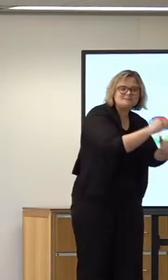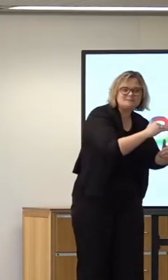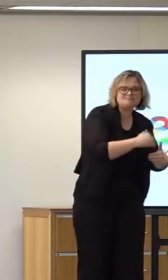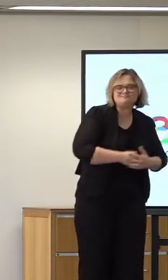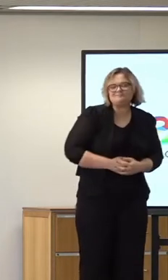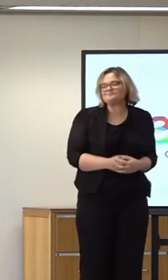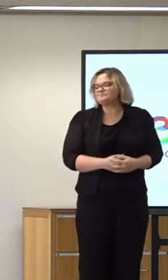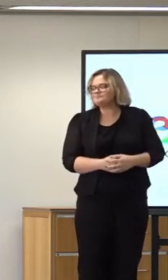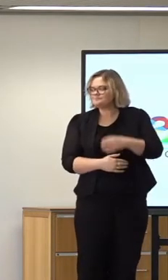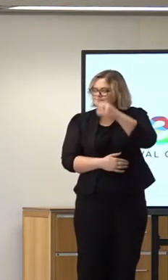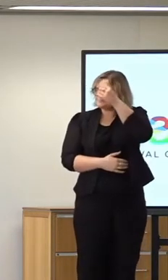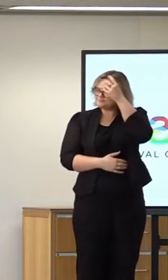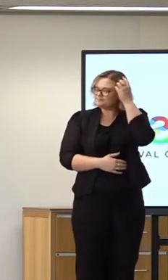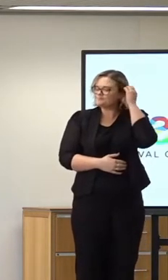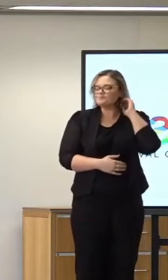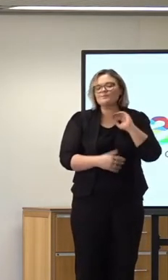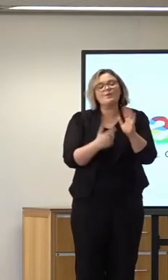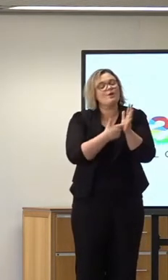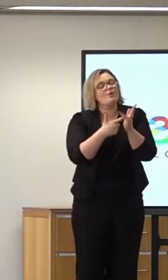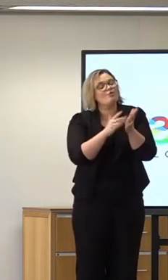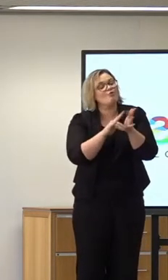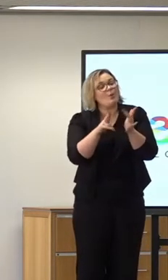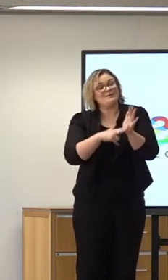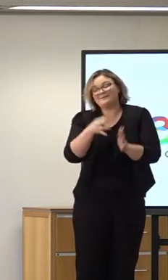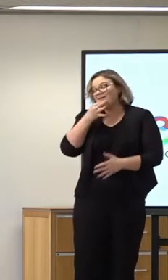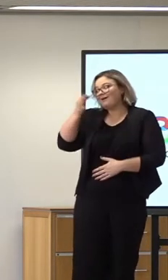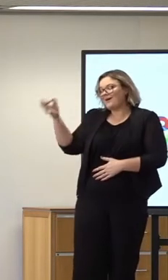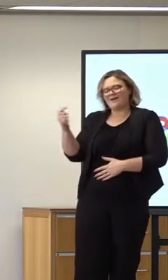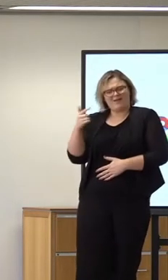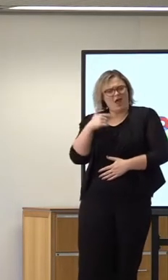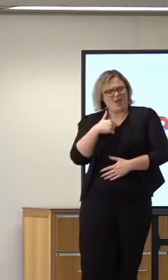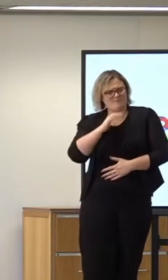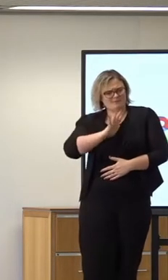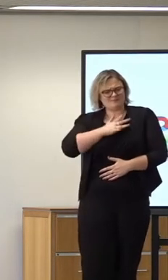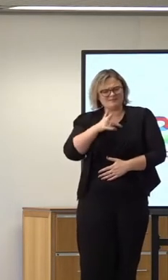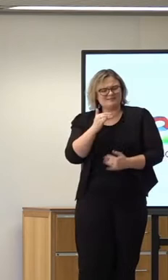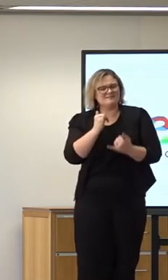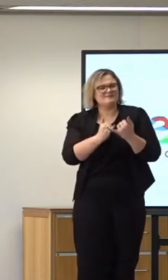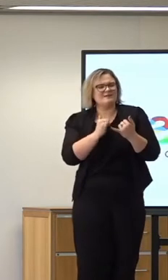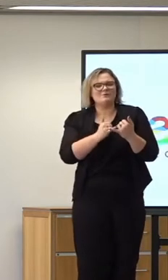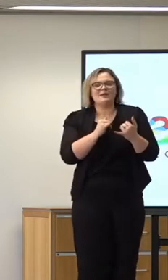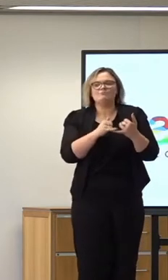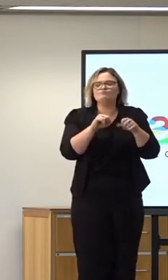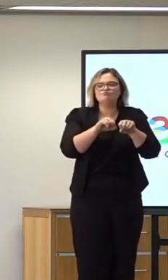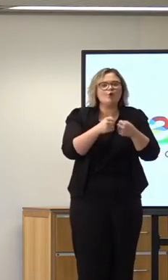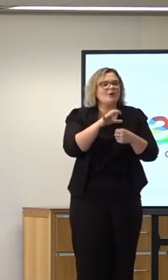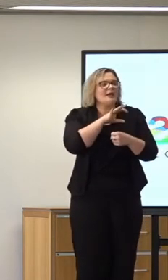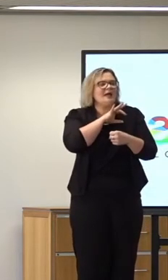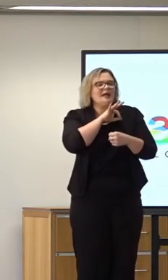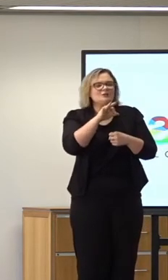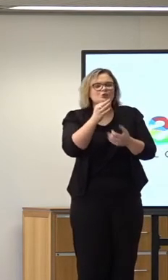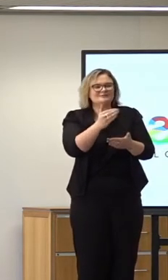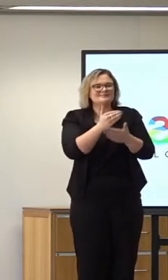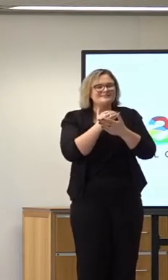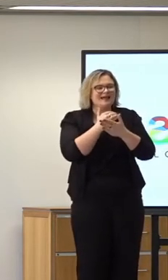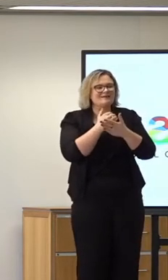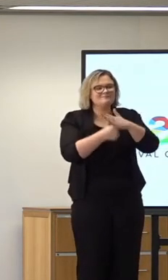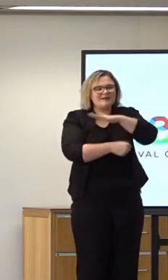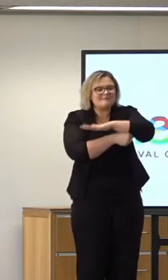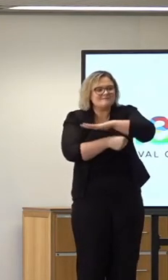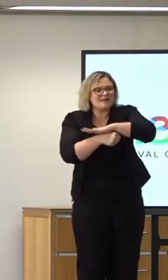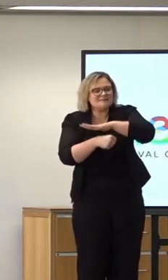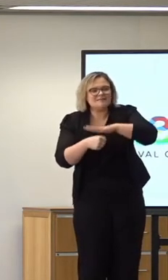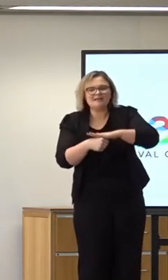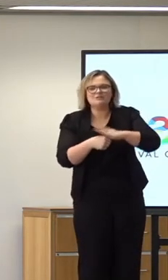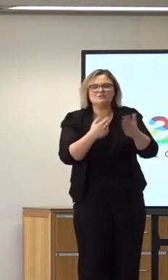So Rowan, I'm interested, you know, these are very broken and unsafe foundations, the museum sector, the